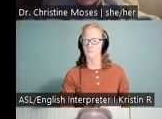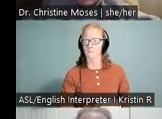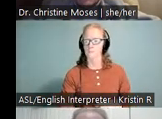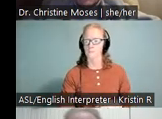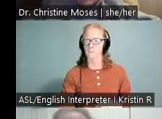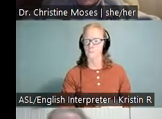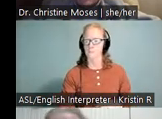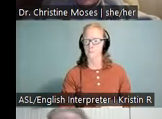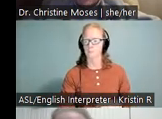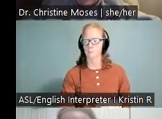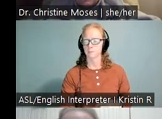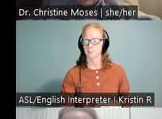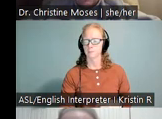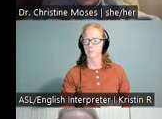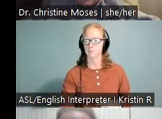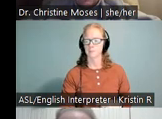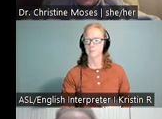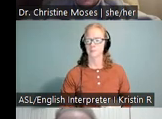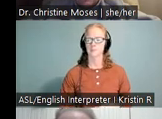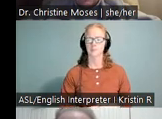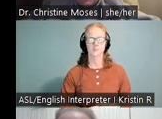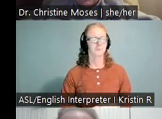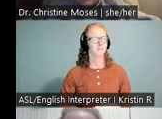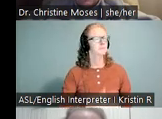And so here we are, let's see.